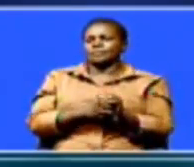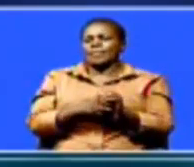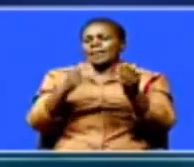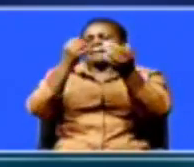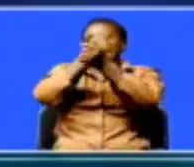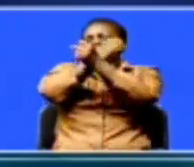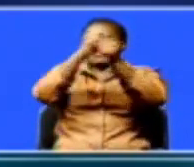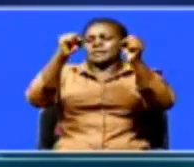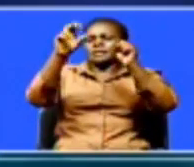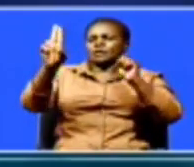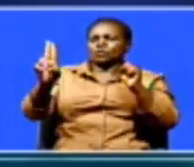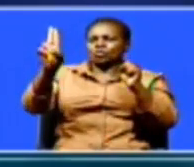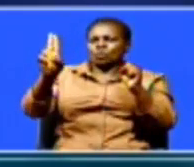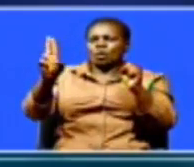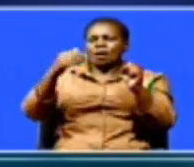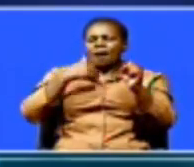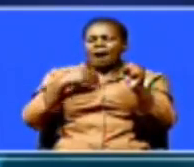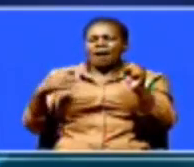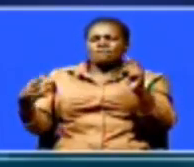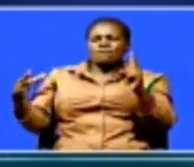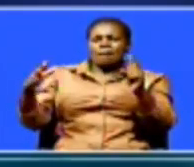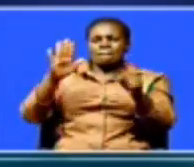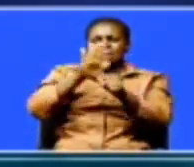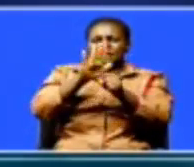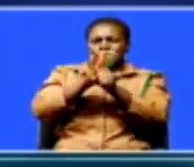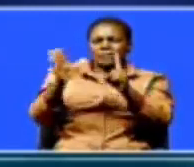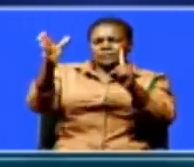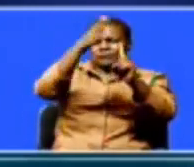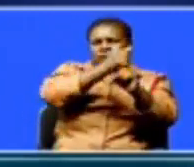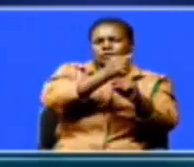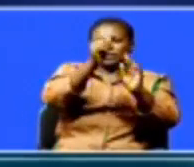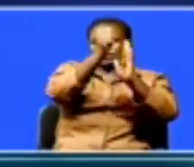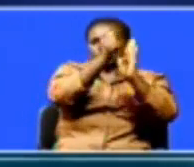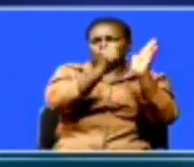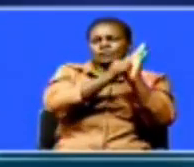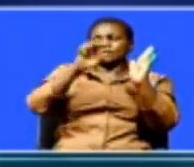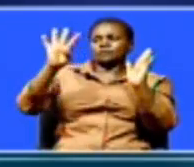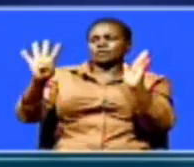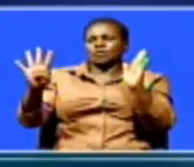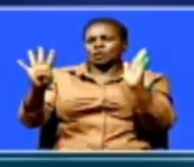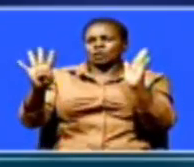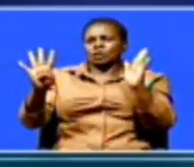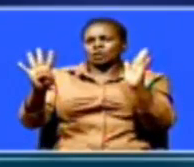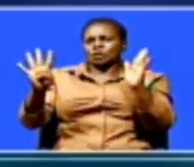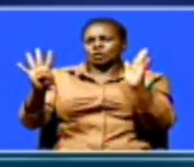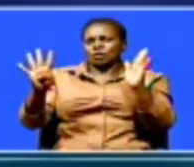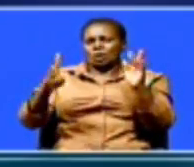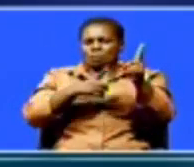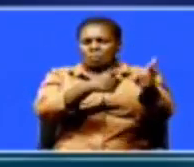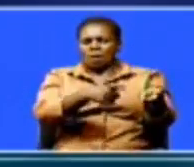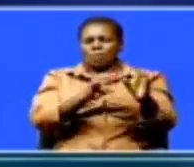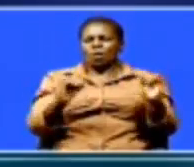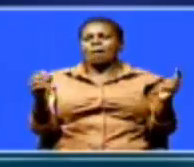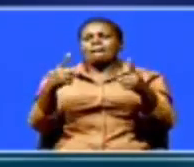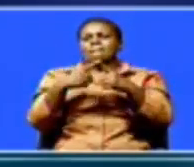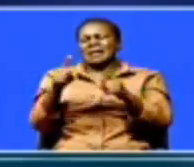President Uhuru has a lot to achieve with the Big Four and so forth. Nobody begrudges him on that.